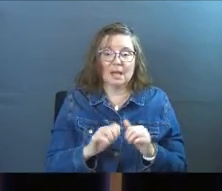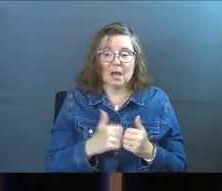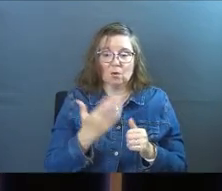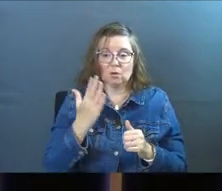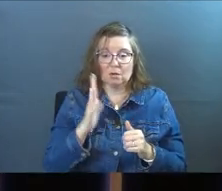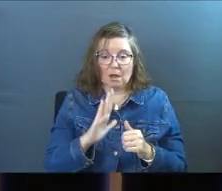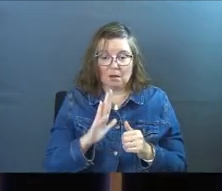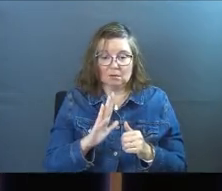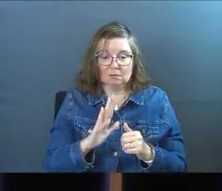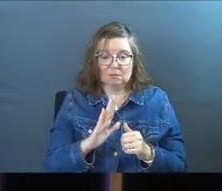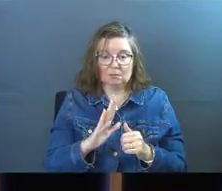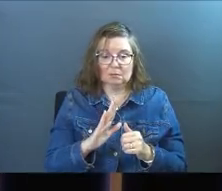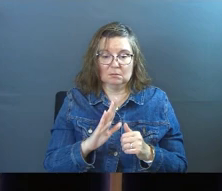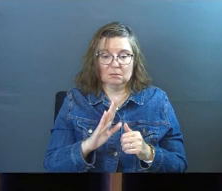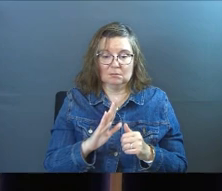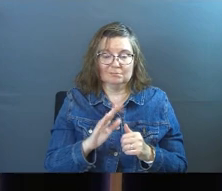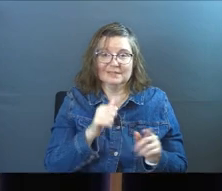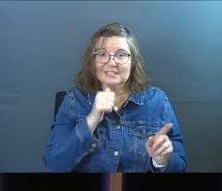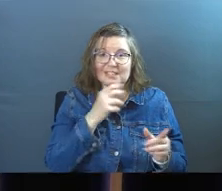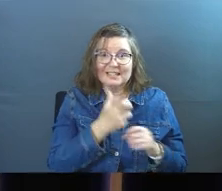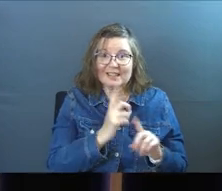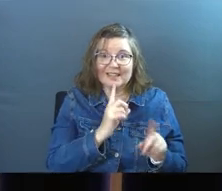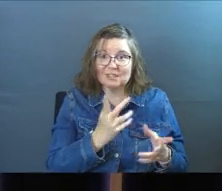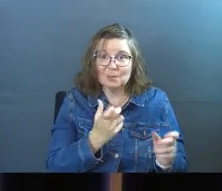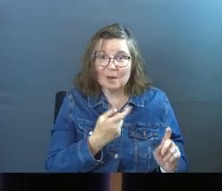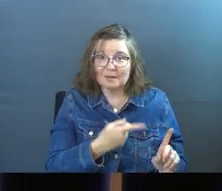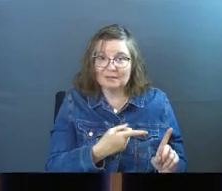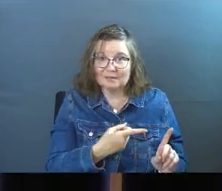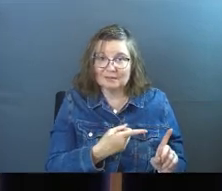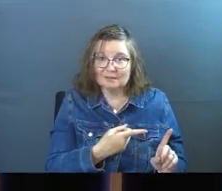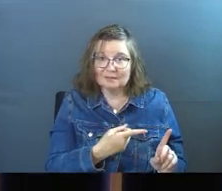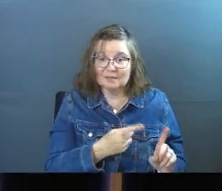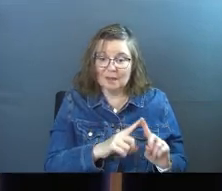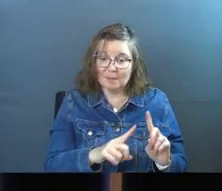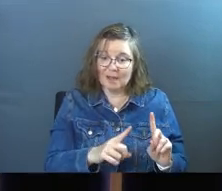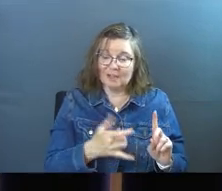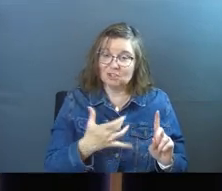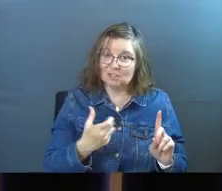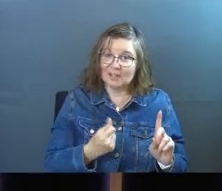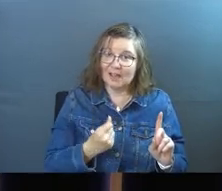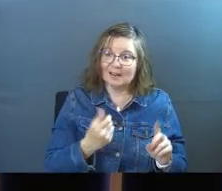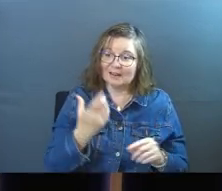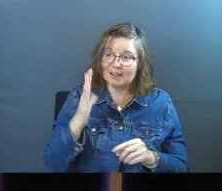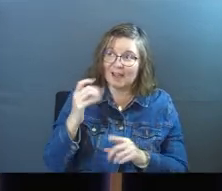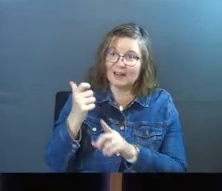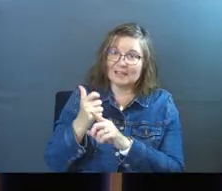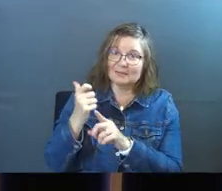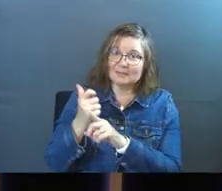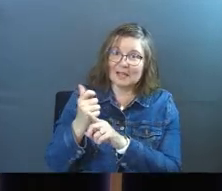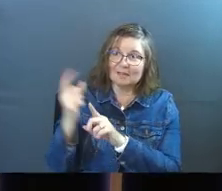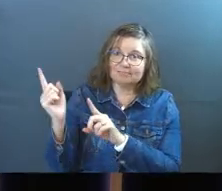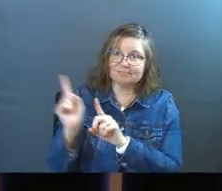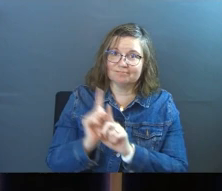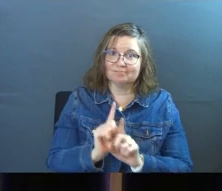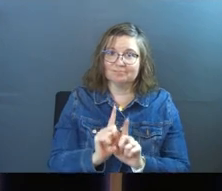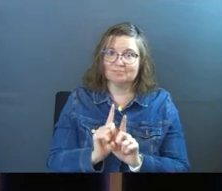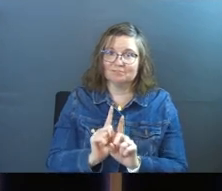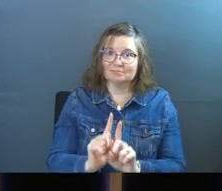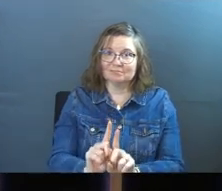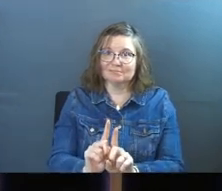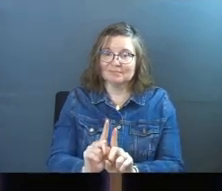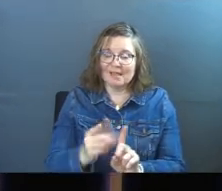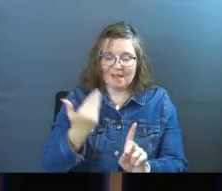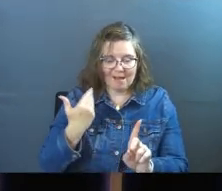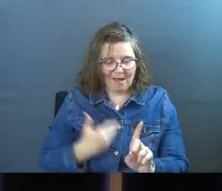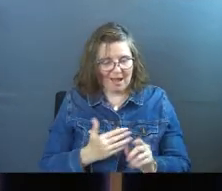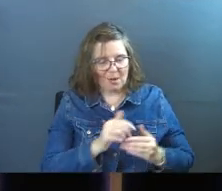How could God..." She didn't get the answers she wanted. But you know what she got? She got God himself walking alongside her saying,